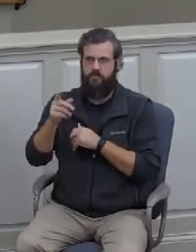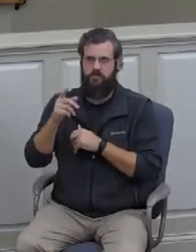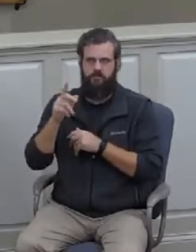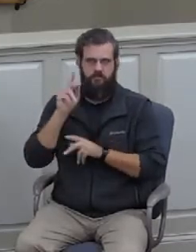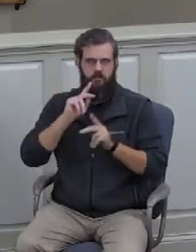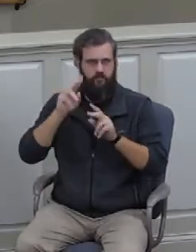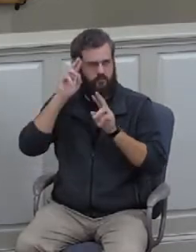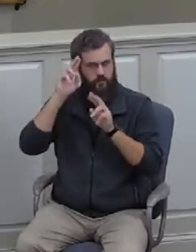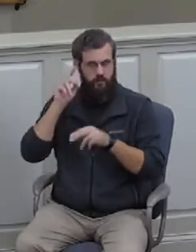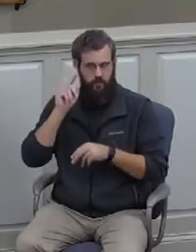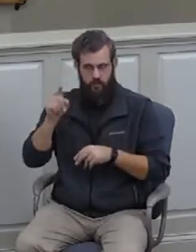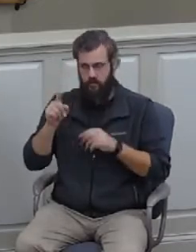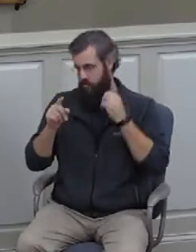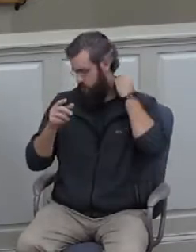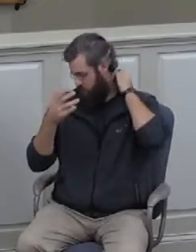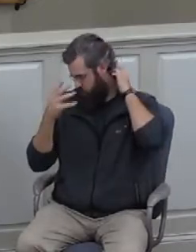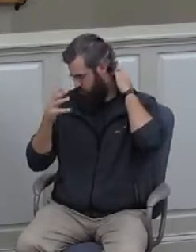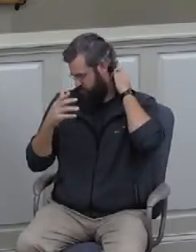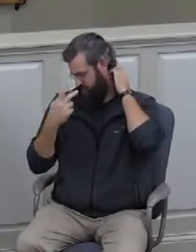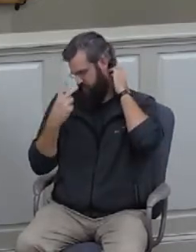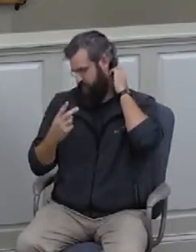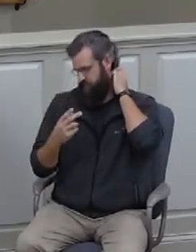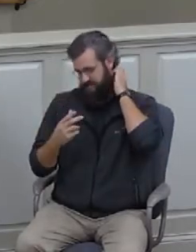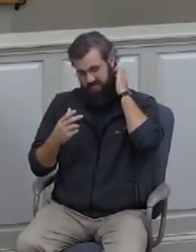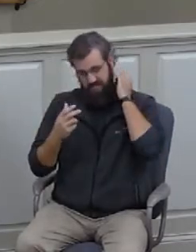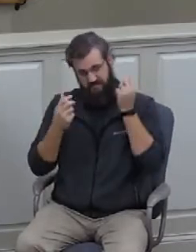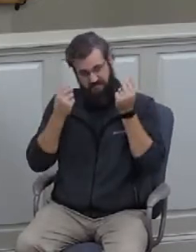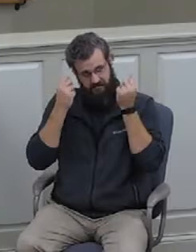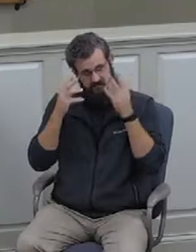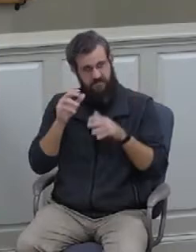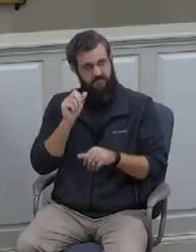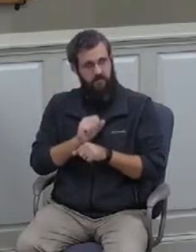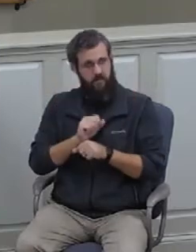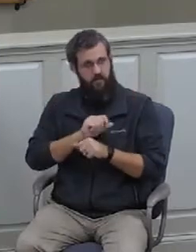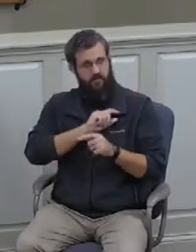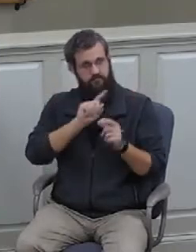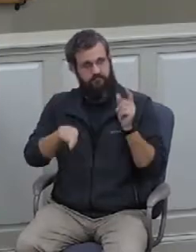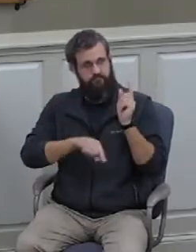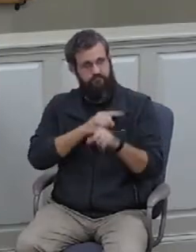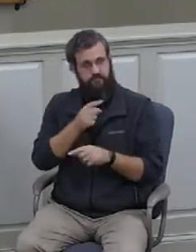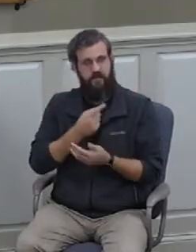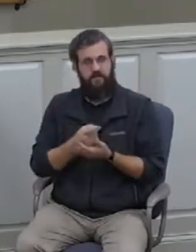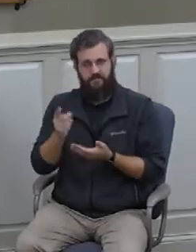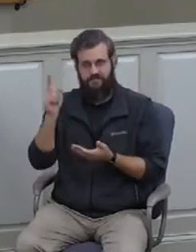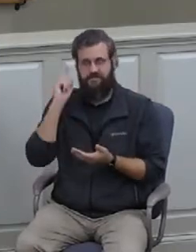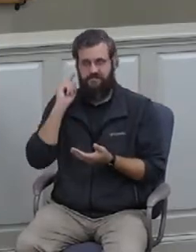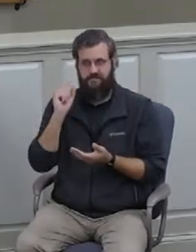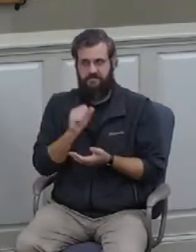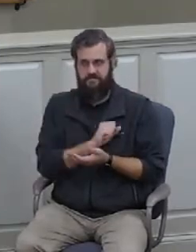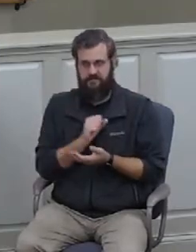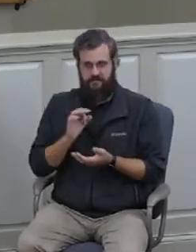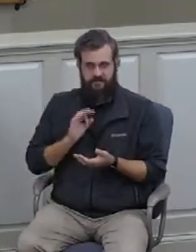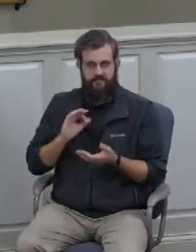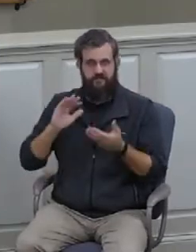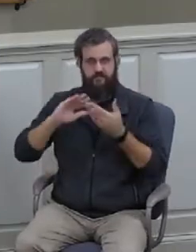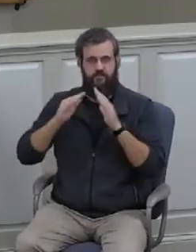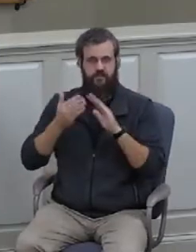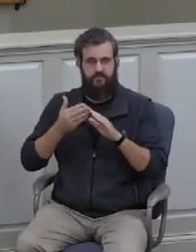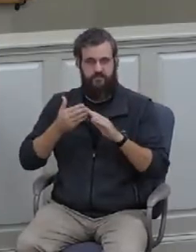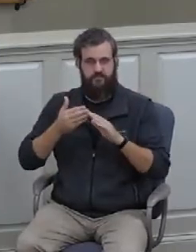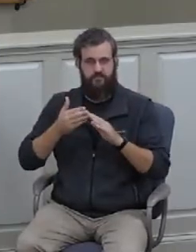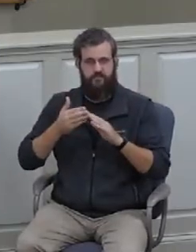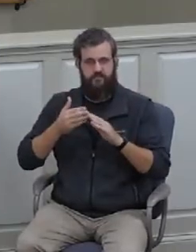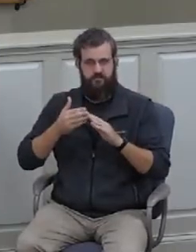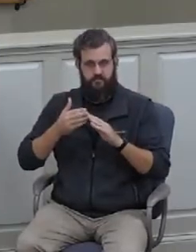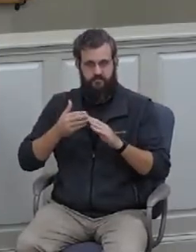and I think that was shown by the great turnout of employees last week when we had her staff and community farewell. But